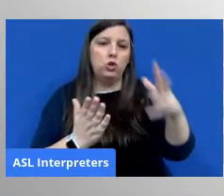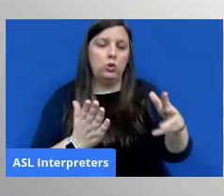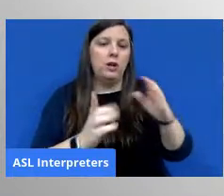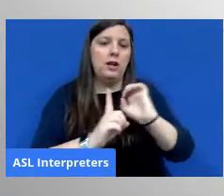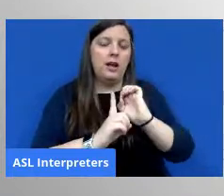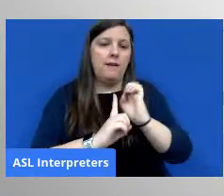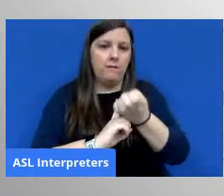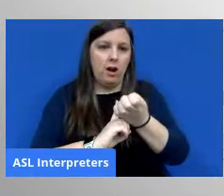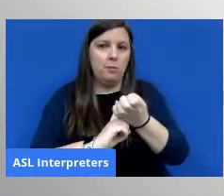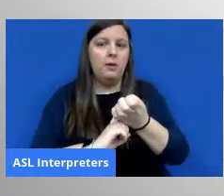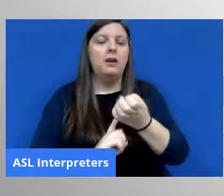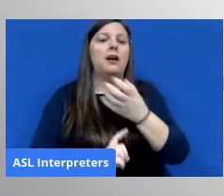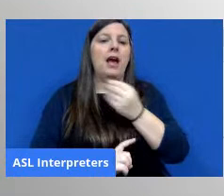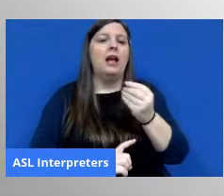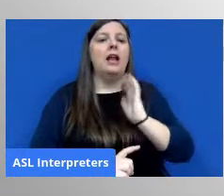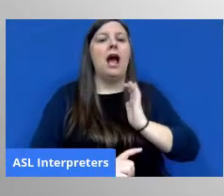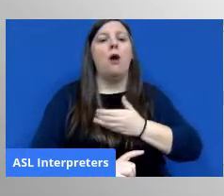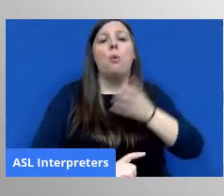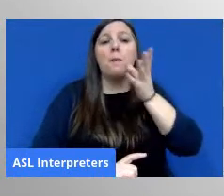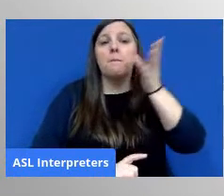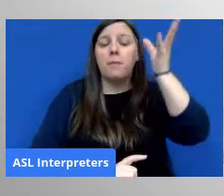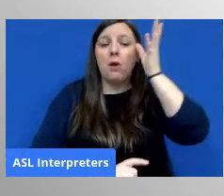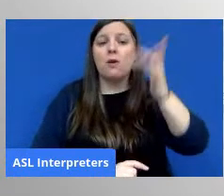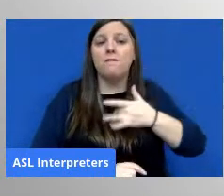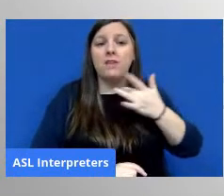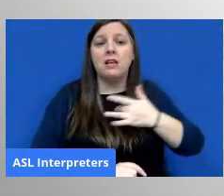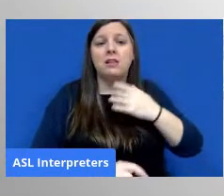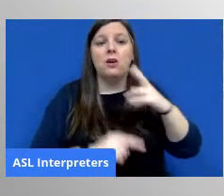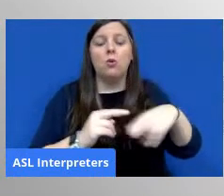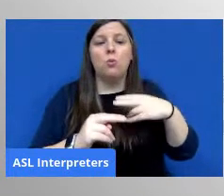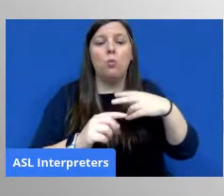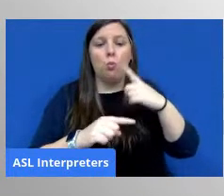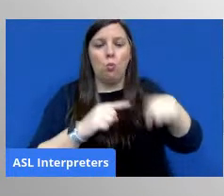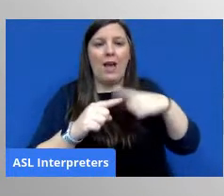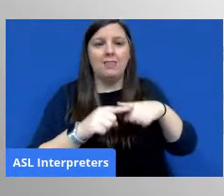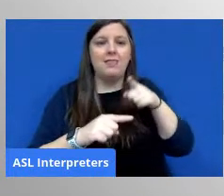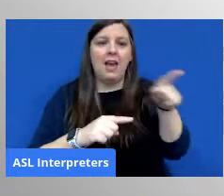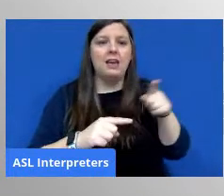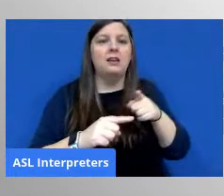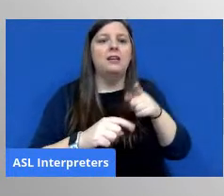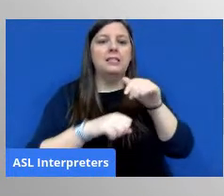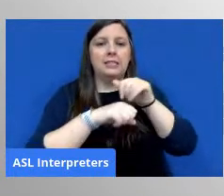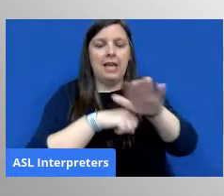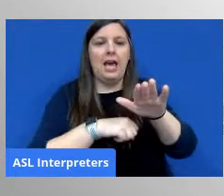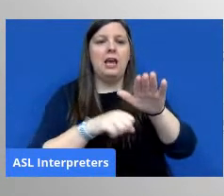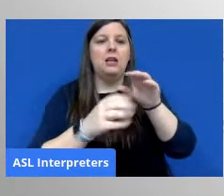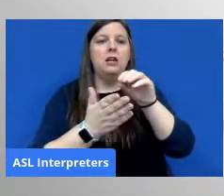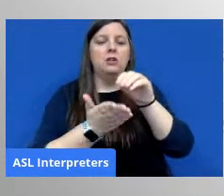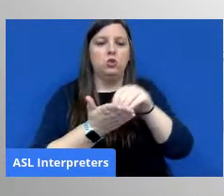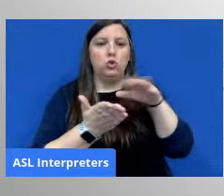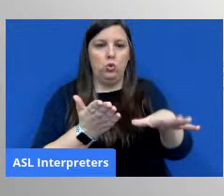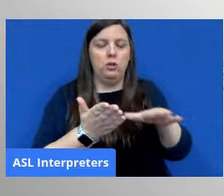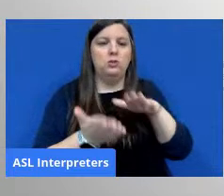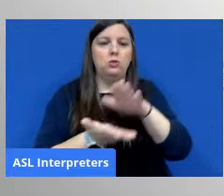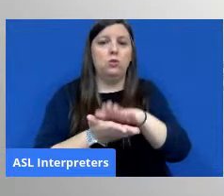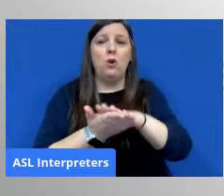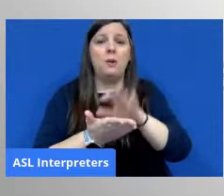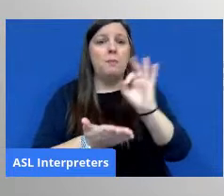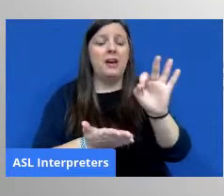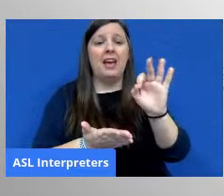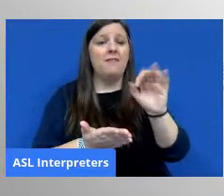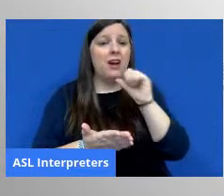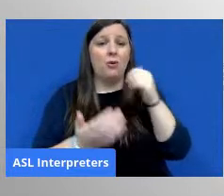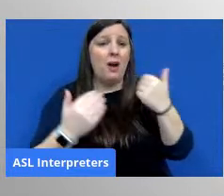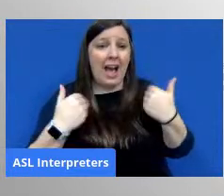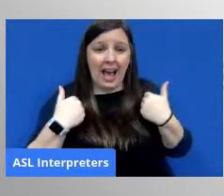feelings that our parents feel when they send their kids to school. And that's the only way that I would support this. But if I don't have that in front of me, then I can't support it